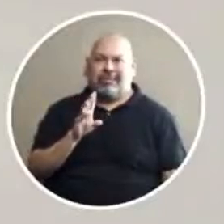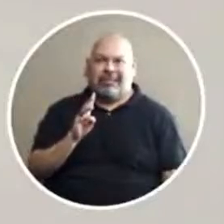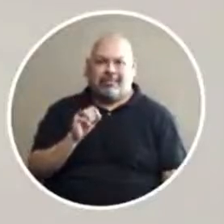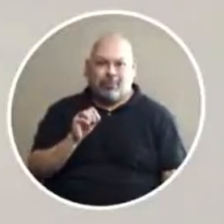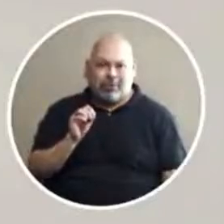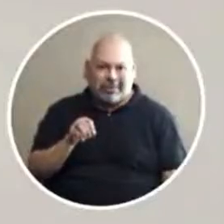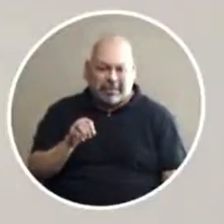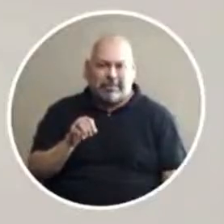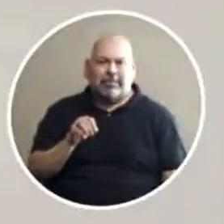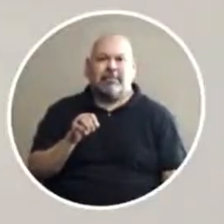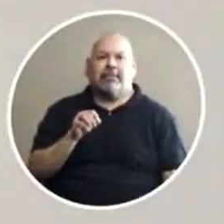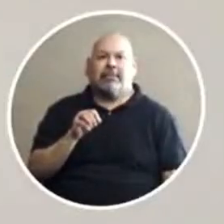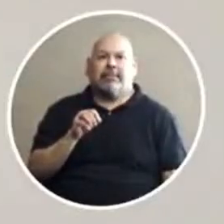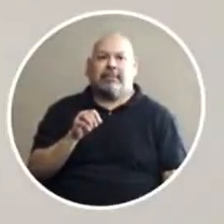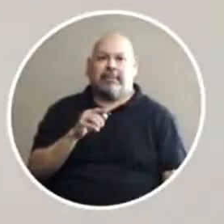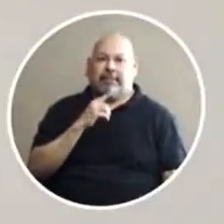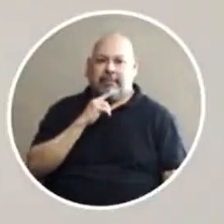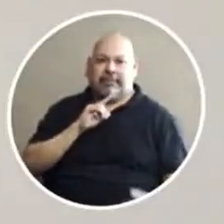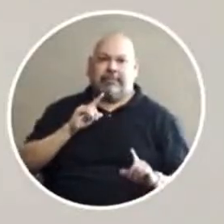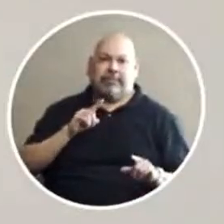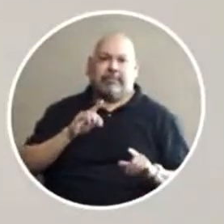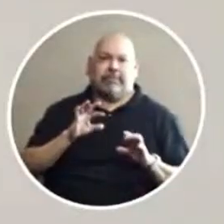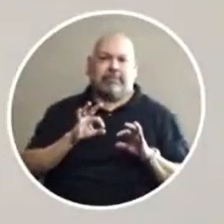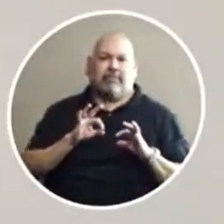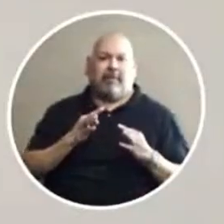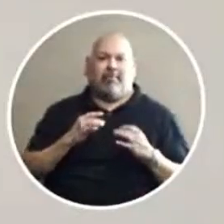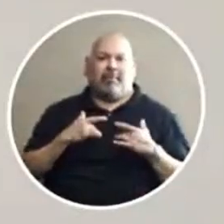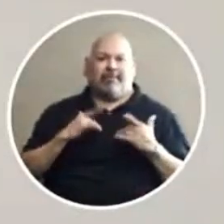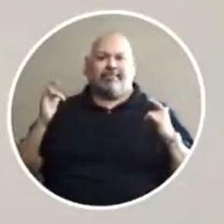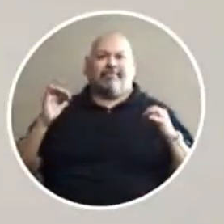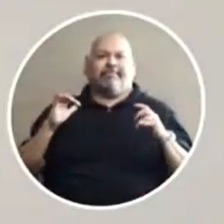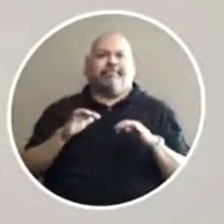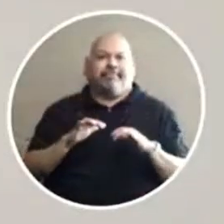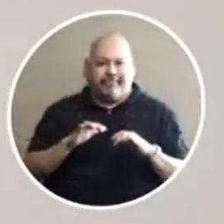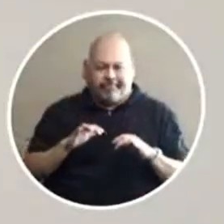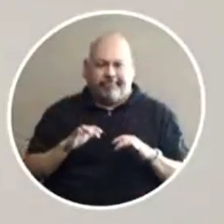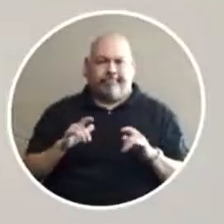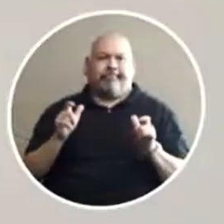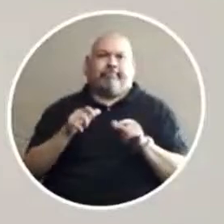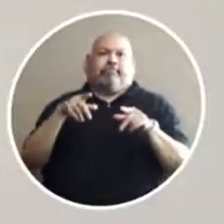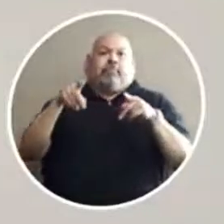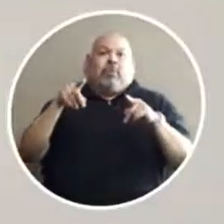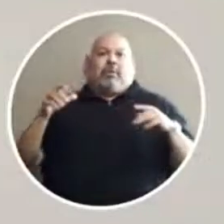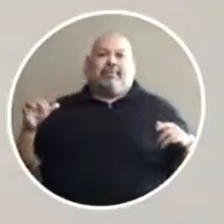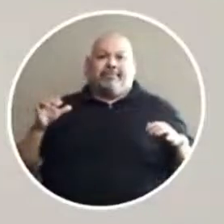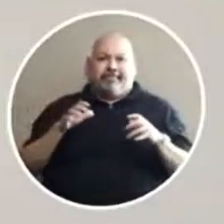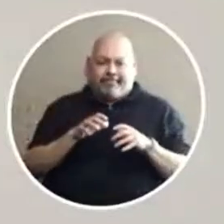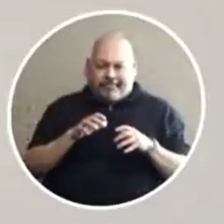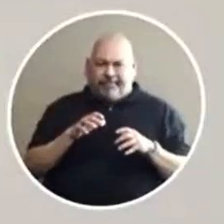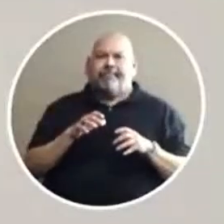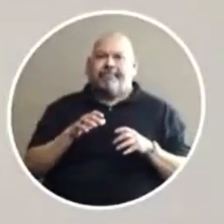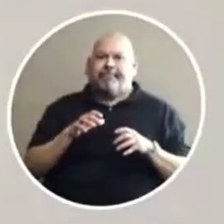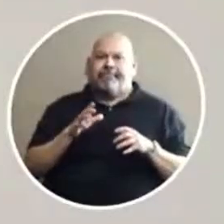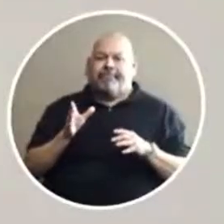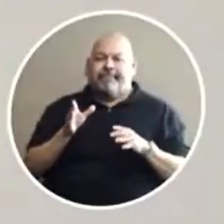26%, they attended family reunions or small parties.